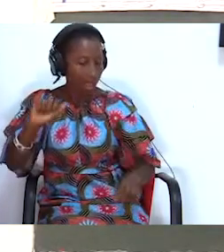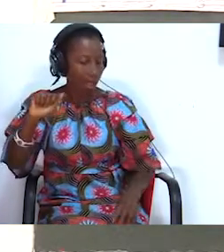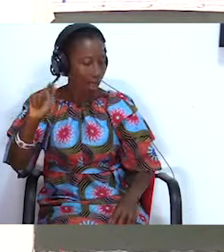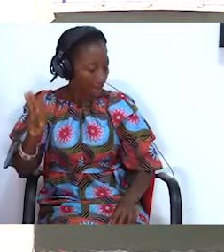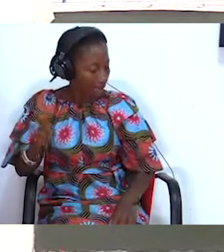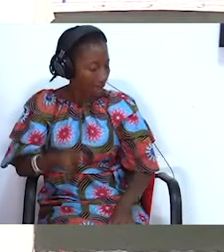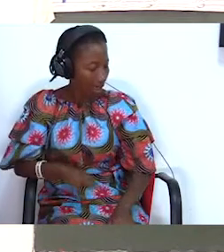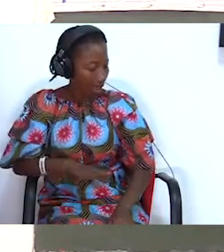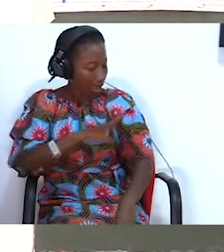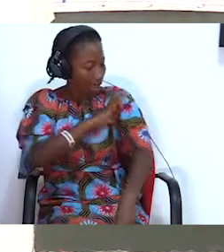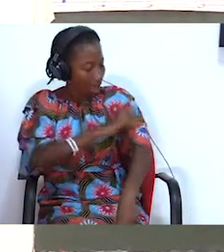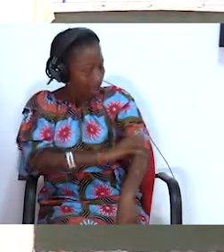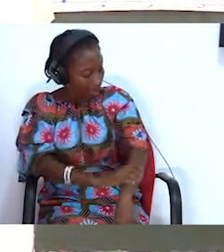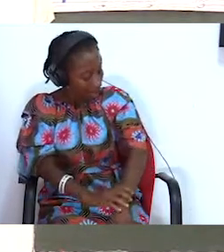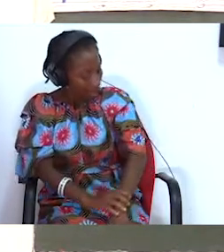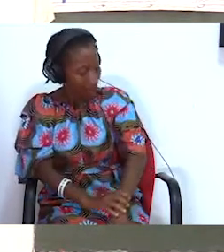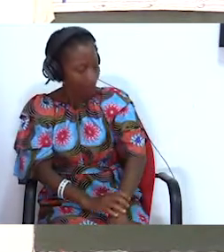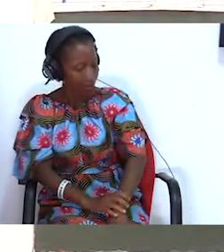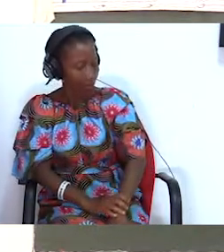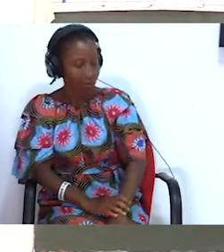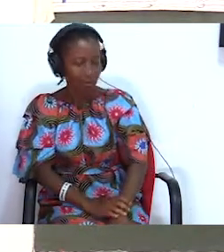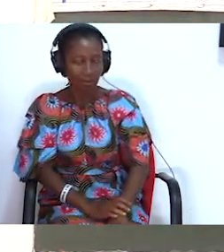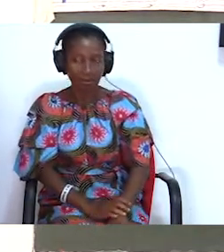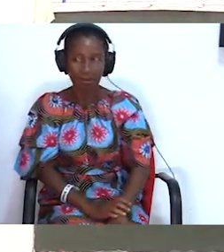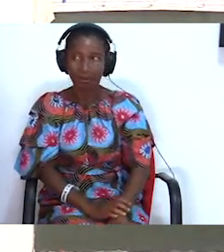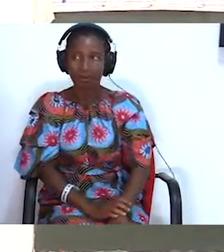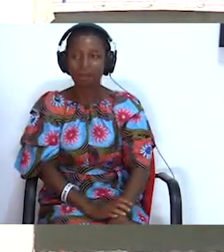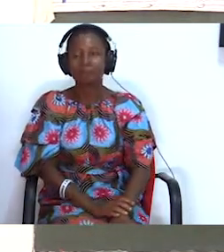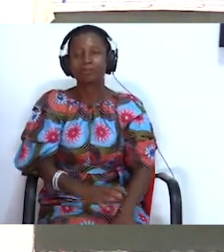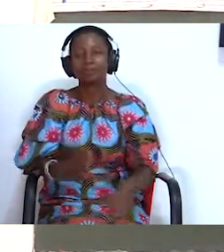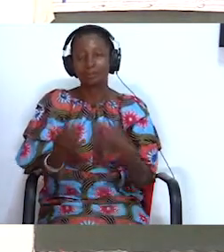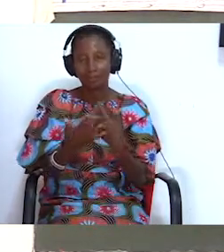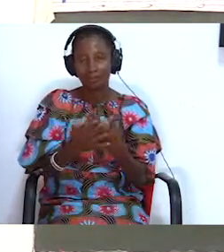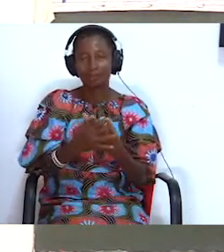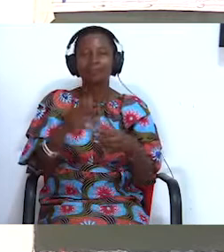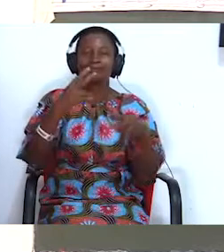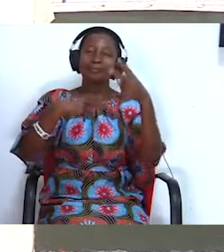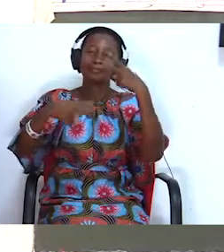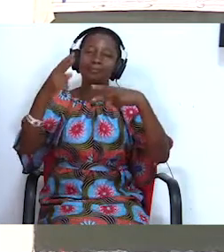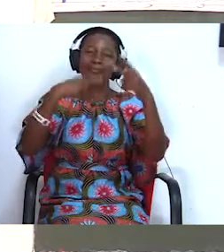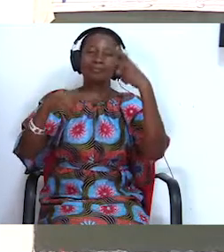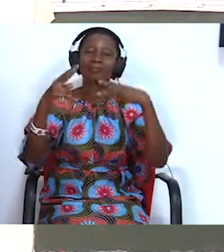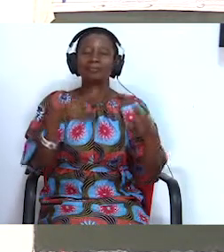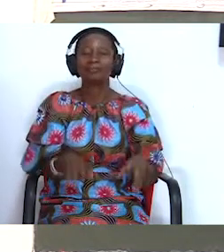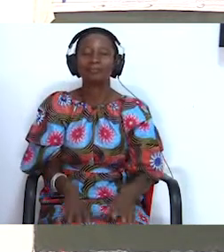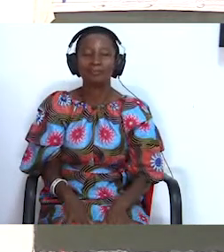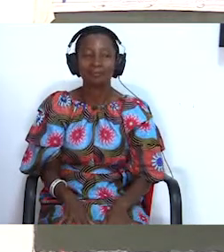What is the sound that you heard most in the story?